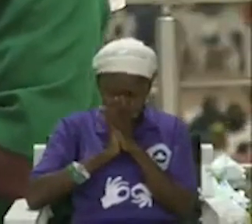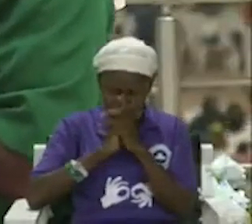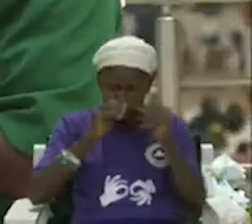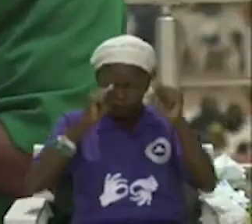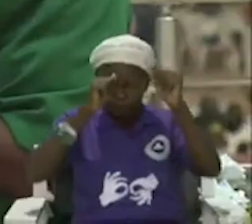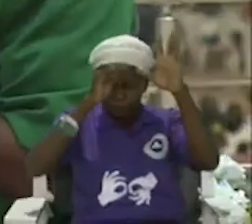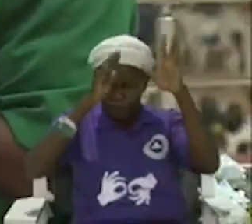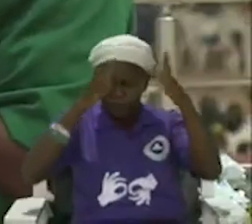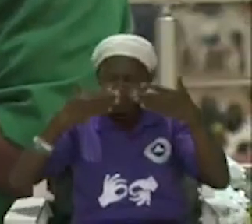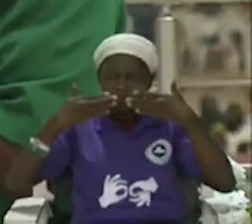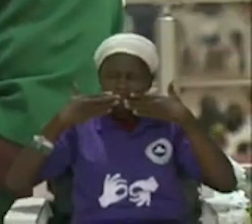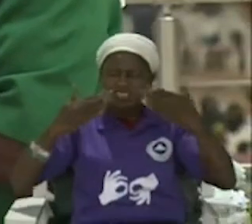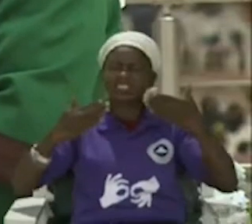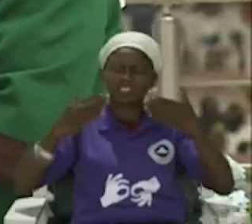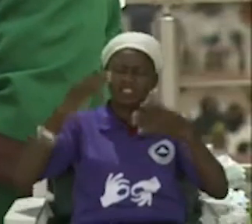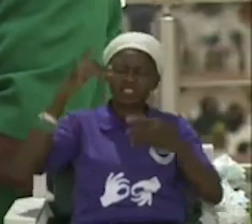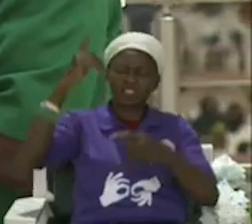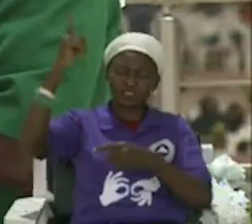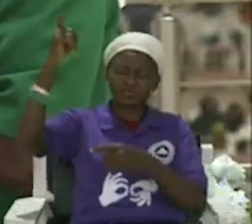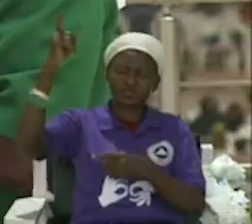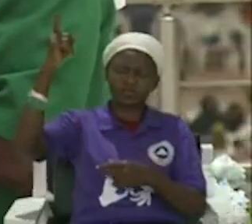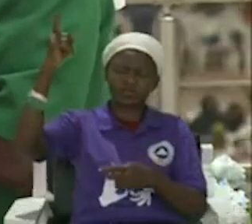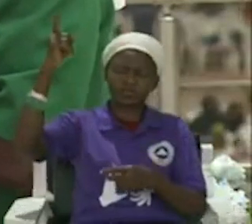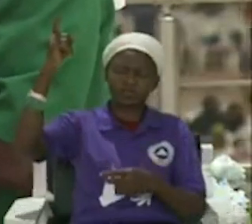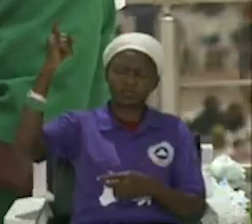Father, thank you.